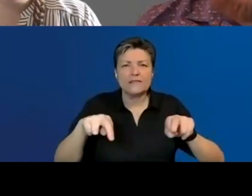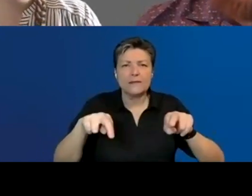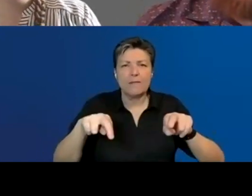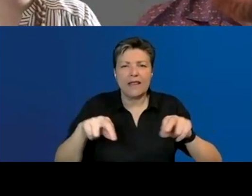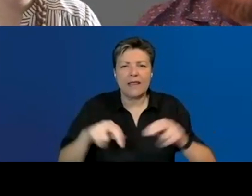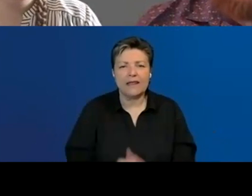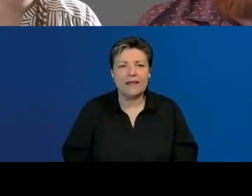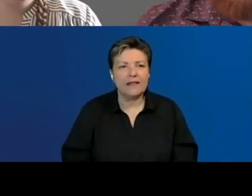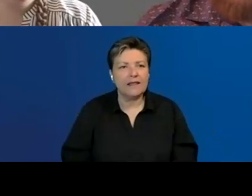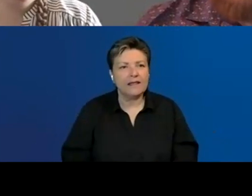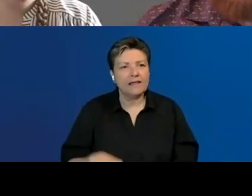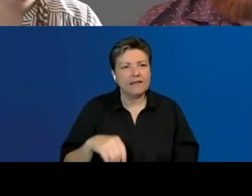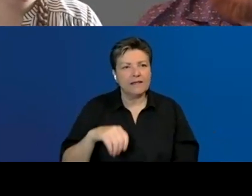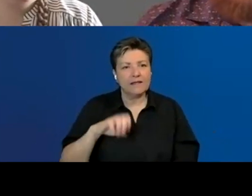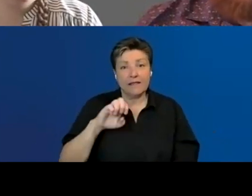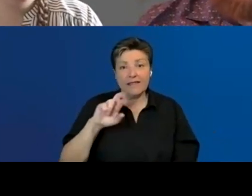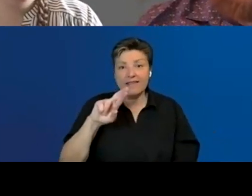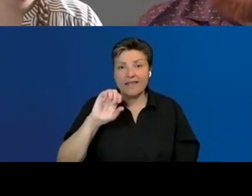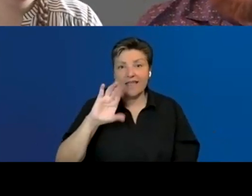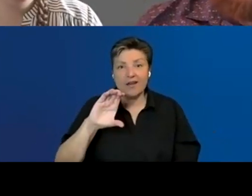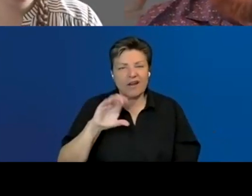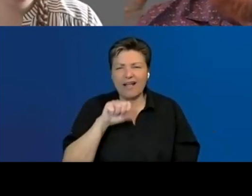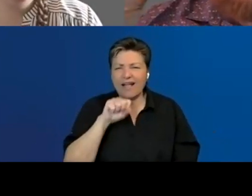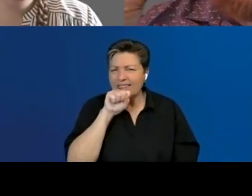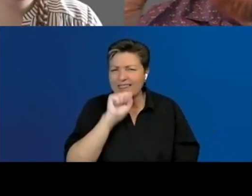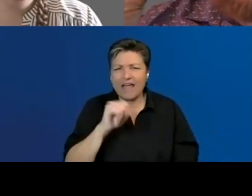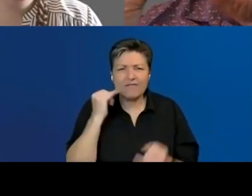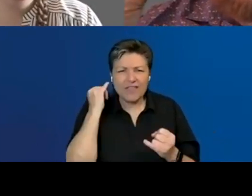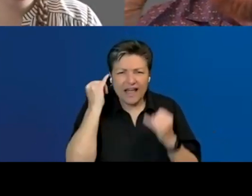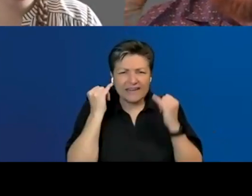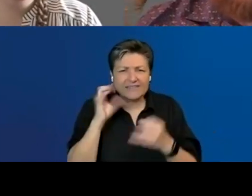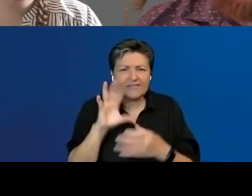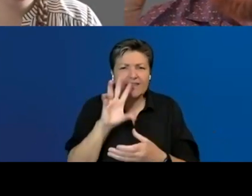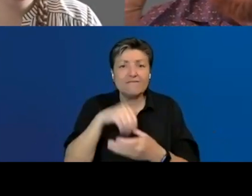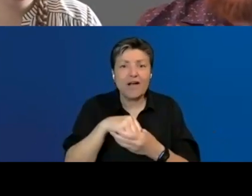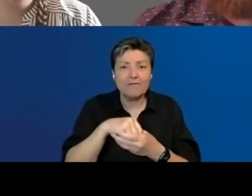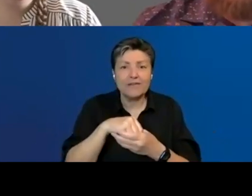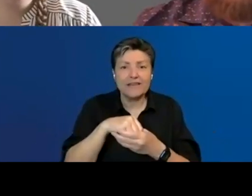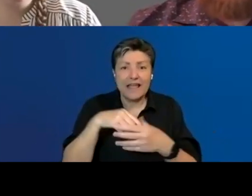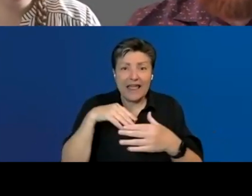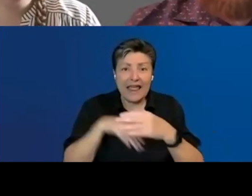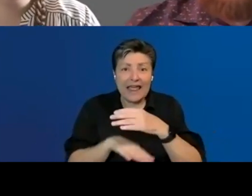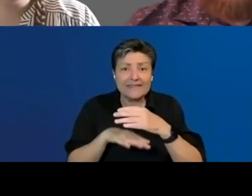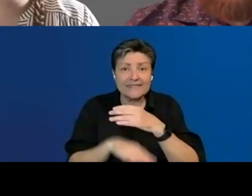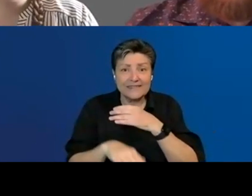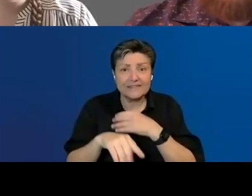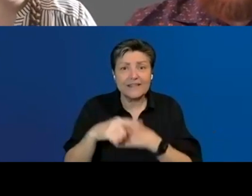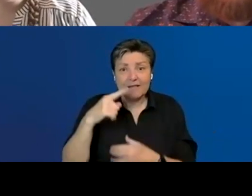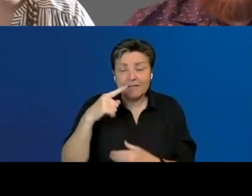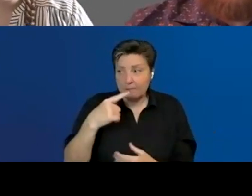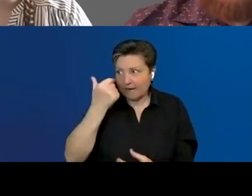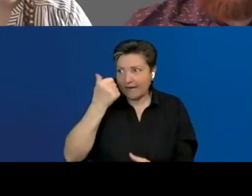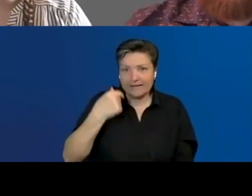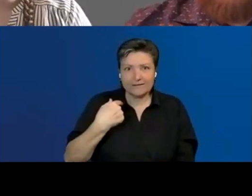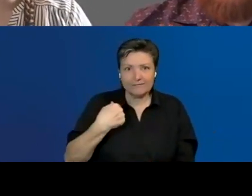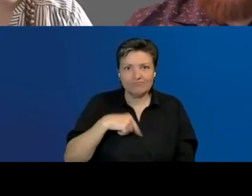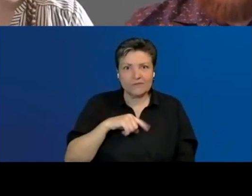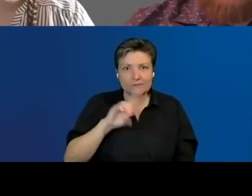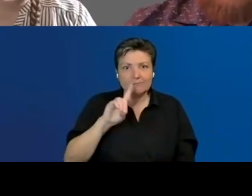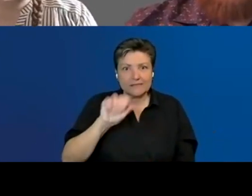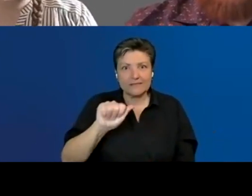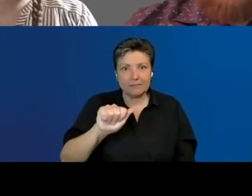I love the idea of incorporating accessibility into it. As a disability organization, that's obviously very important to all of